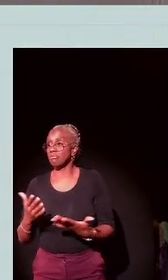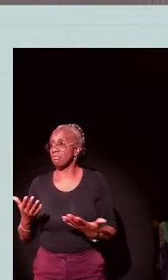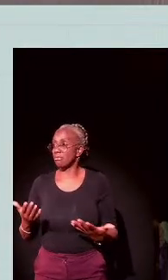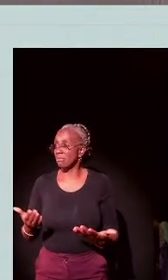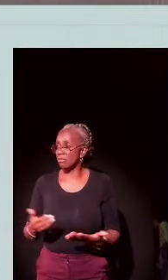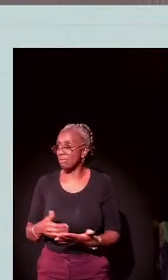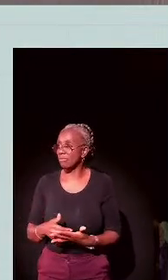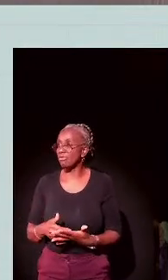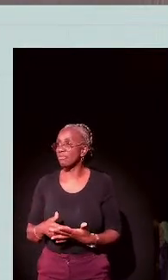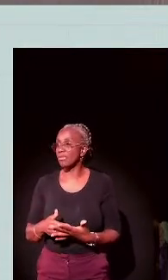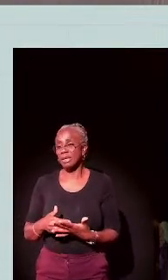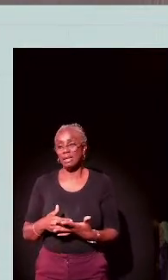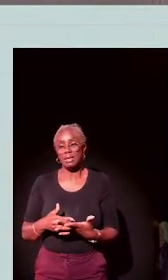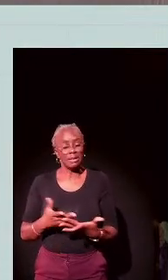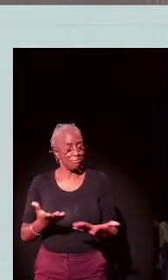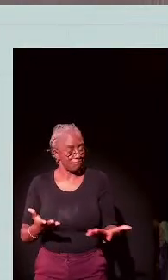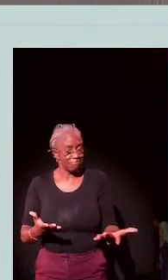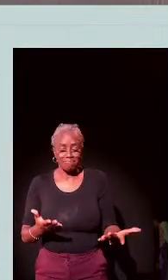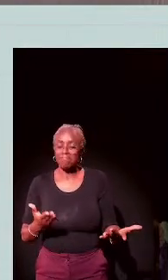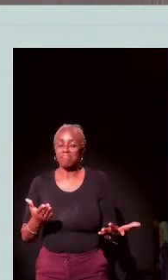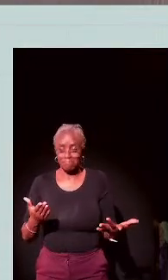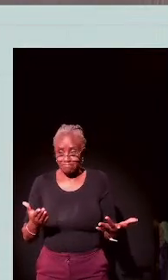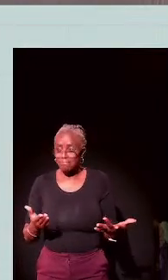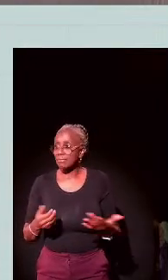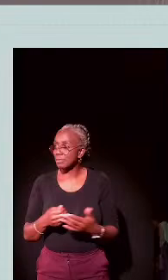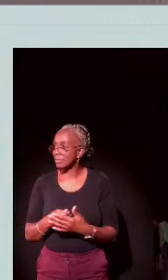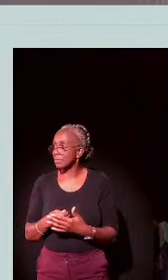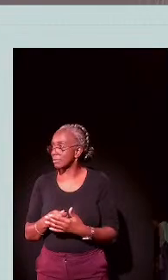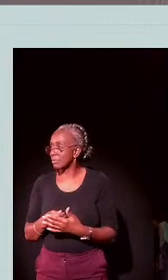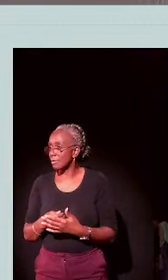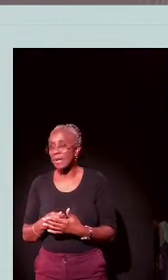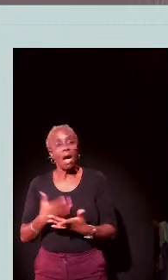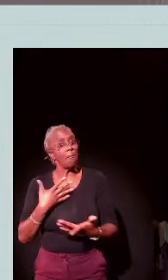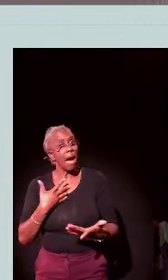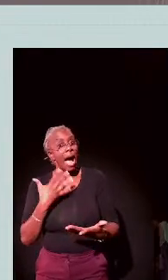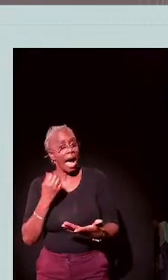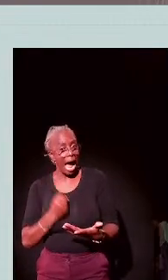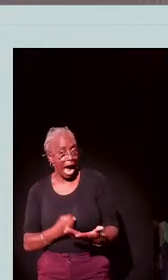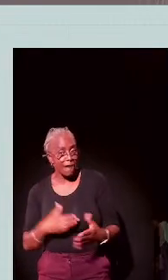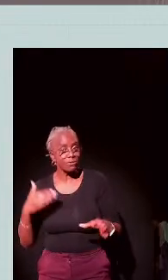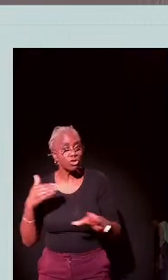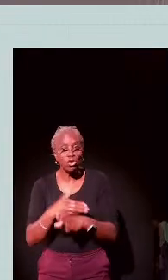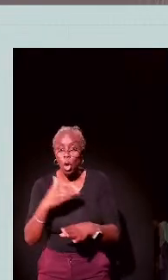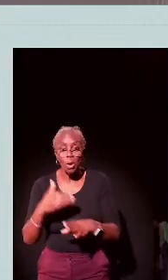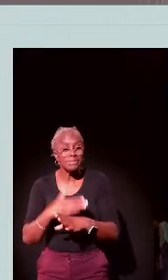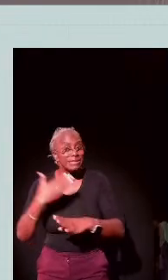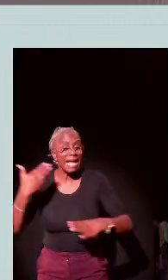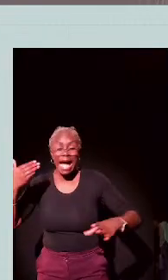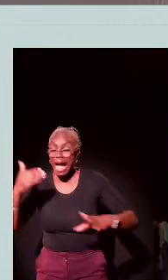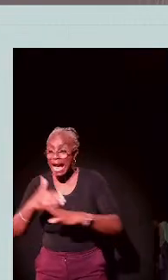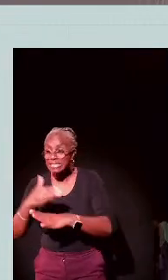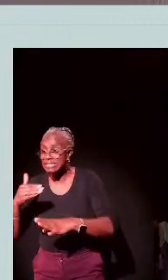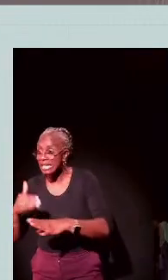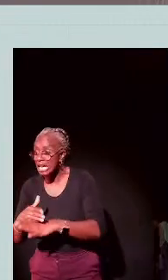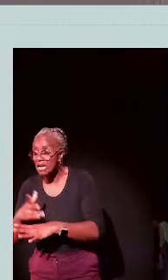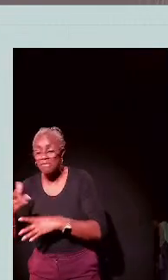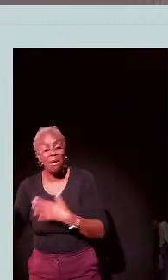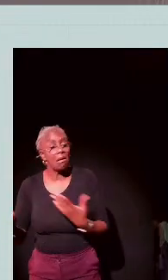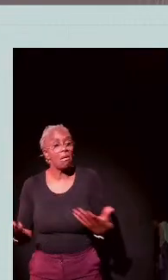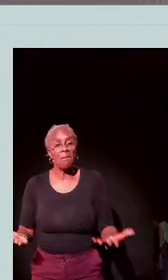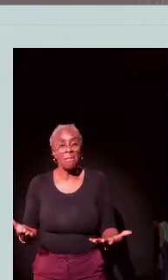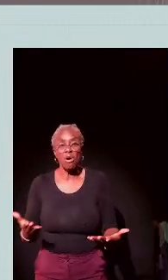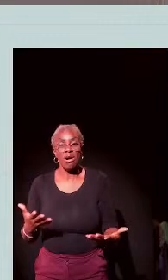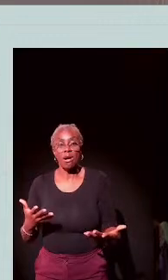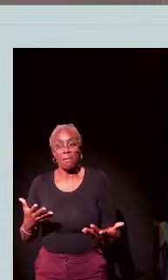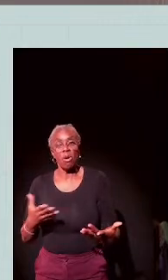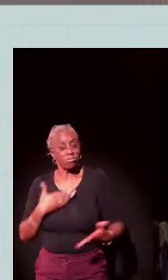they were quite well-functioning people. They had active jobs. They kind of, so yeah, they weren't facing any particularly limiting